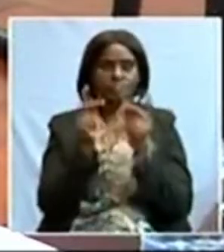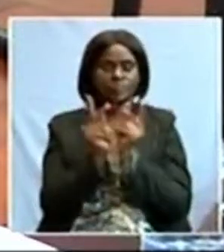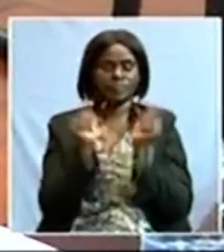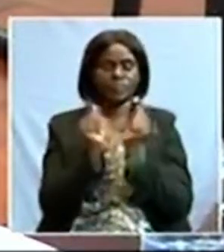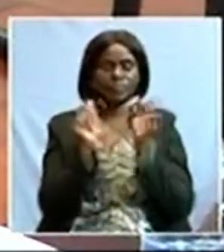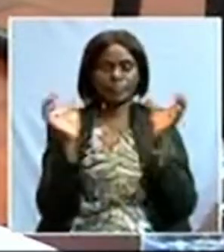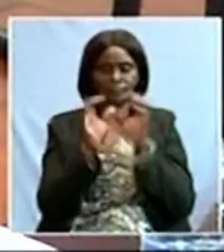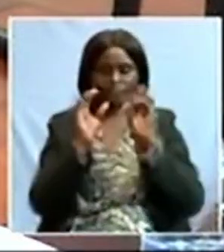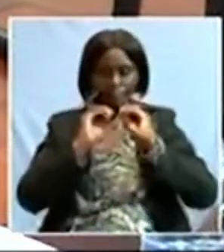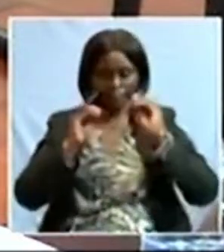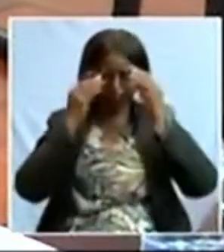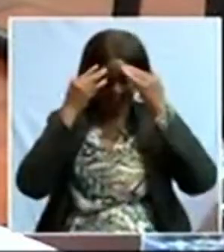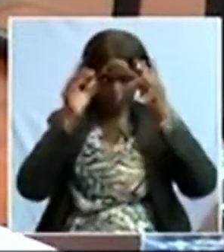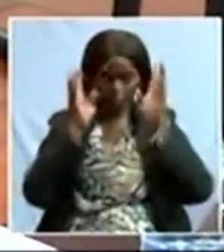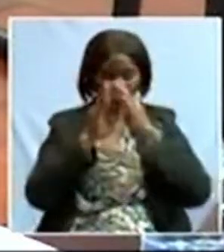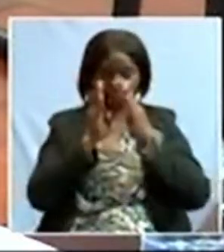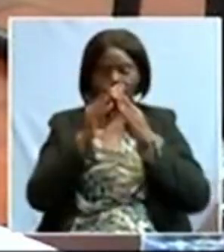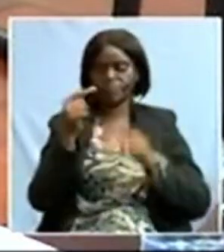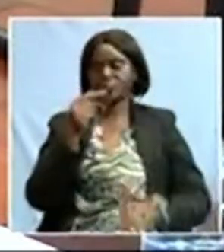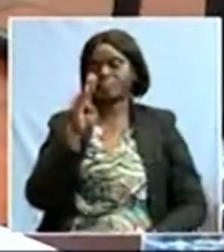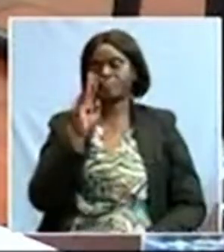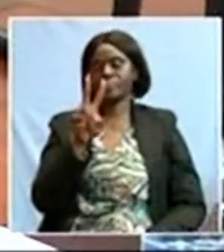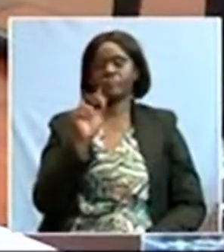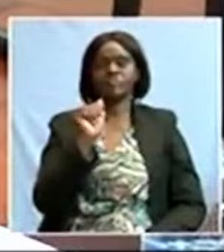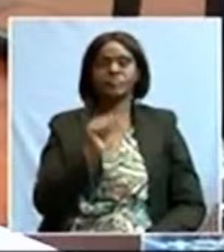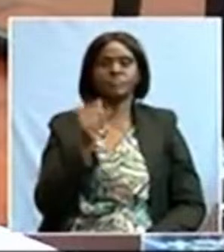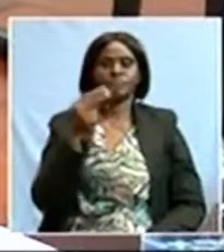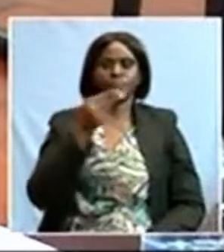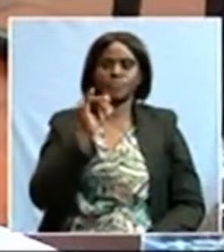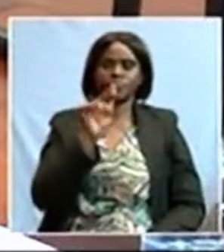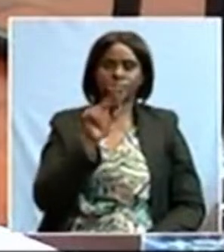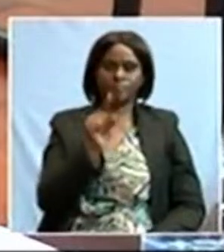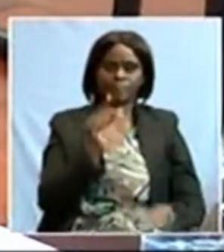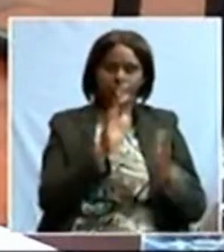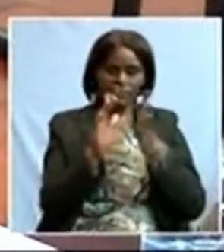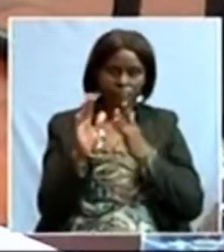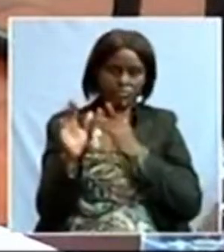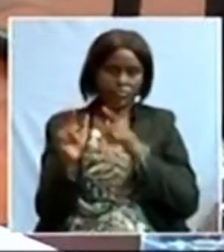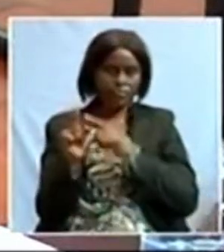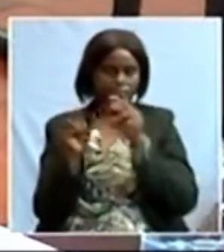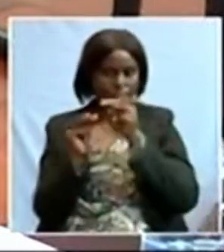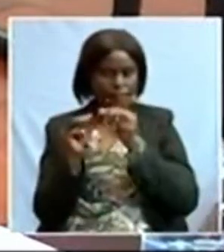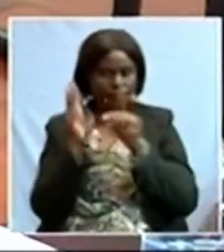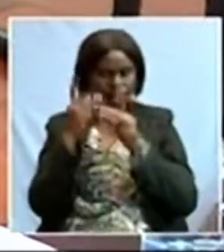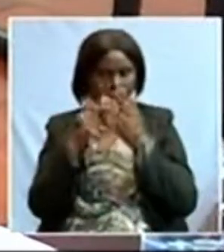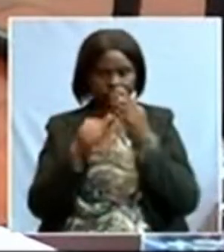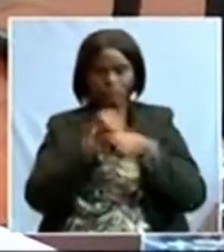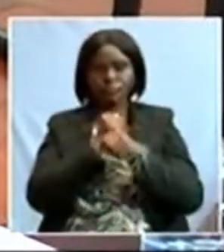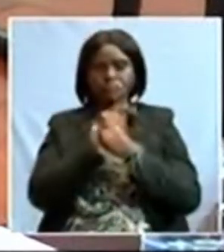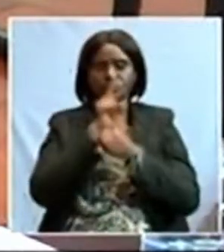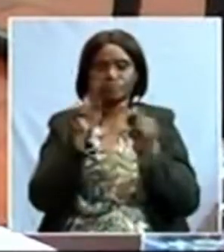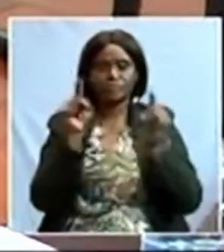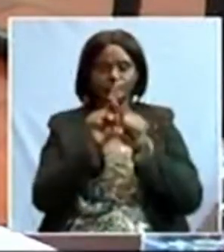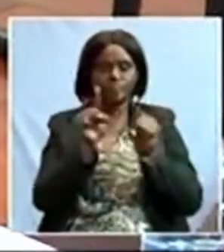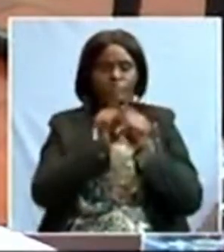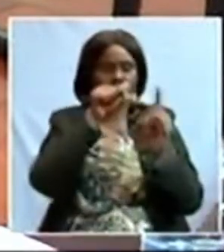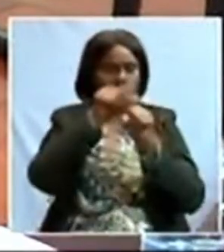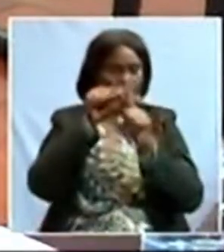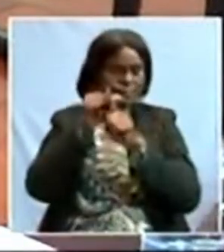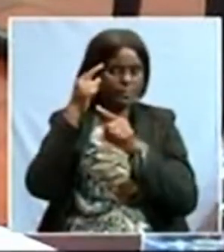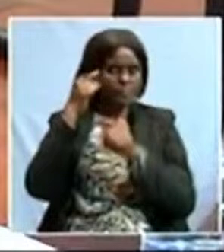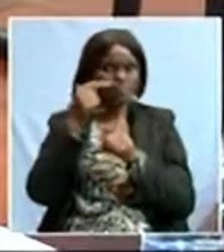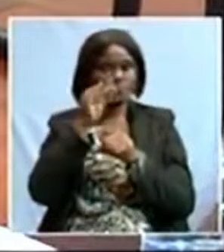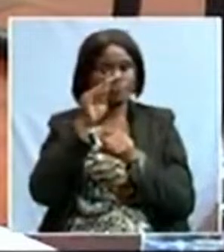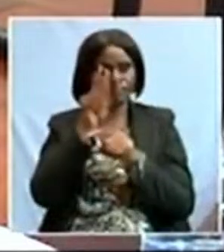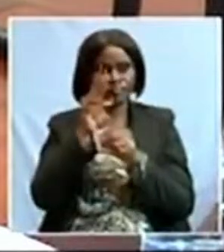community sensitization meetings on GBV and HIV. Remedial measure. Management to ensure that the set target for